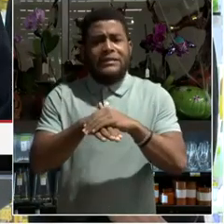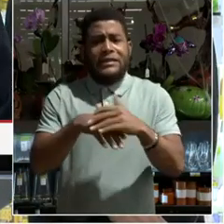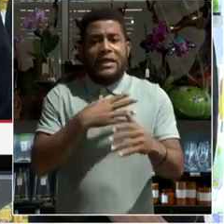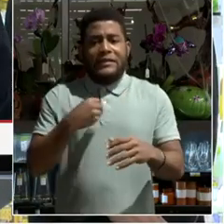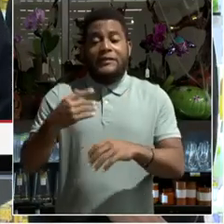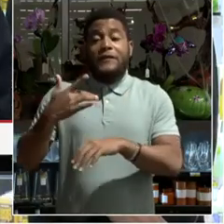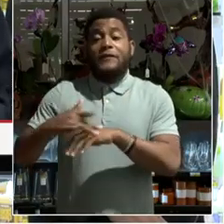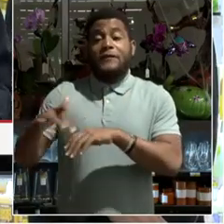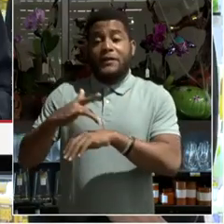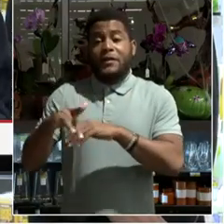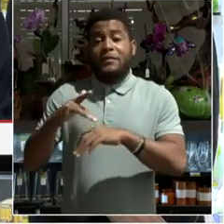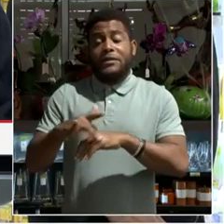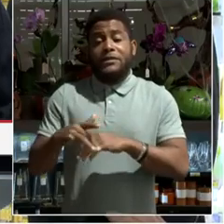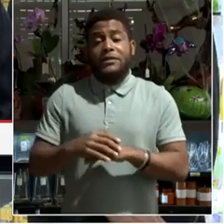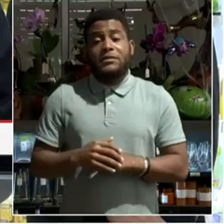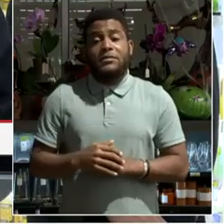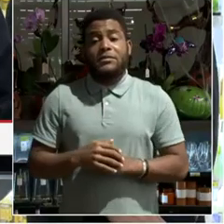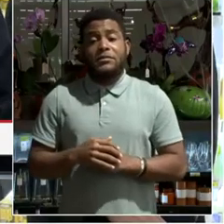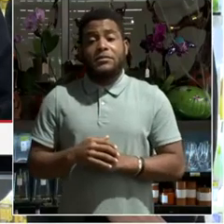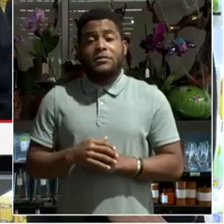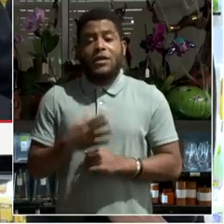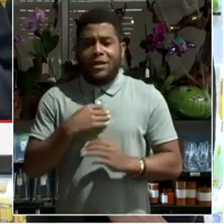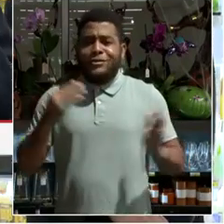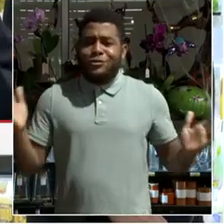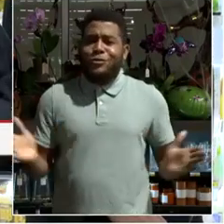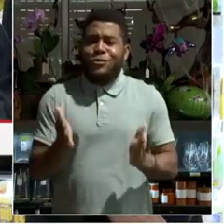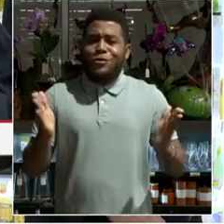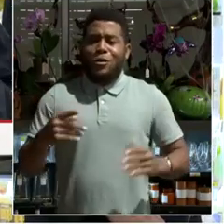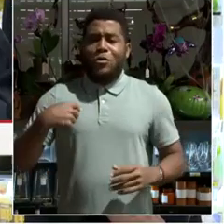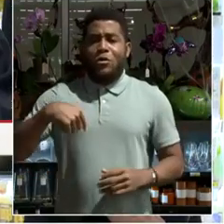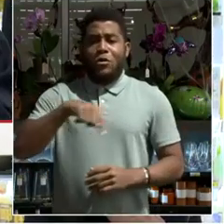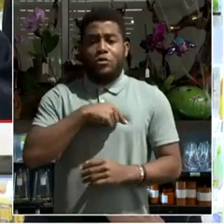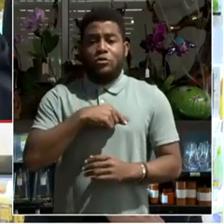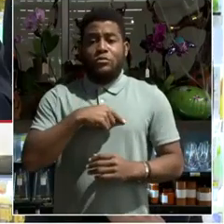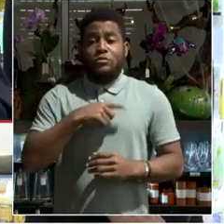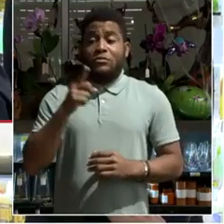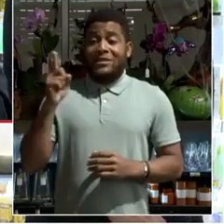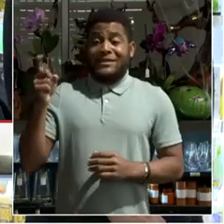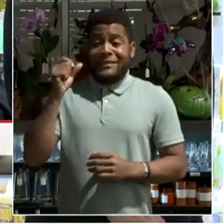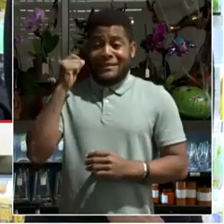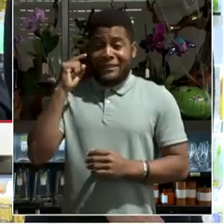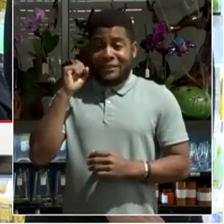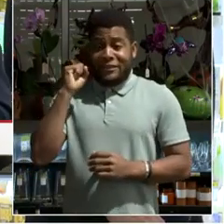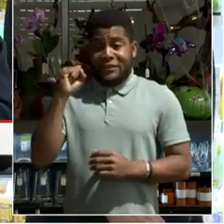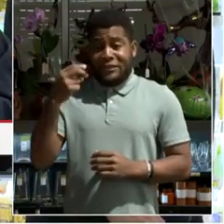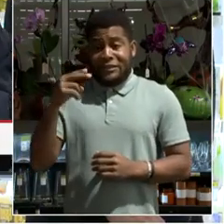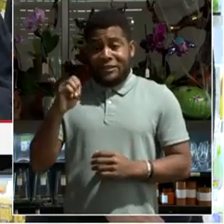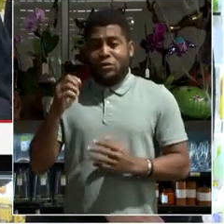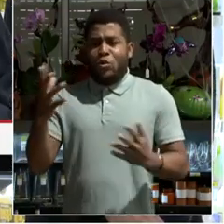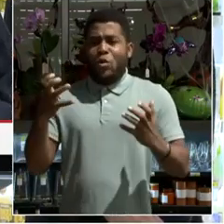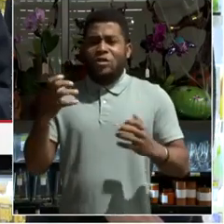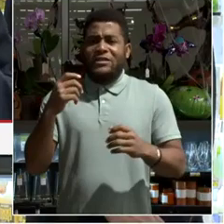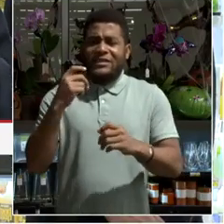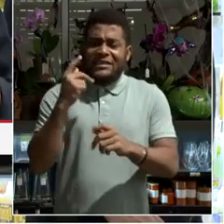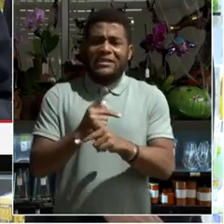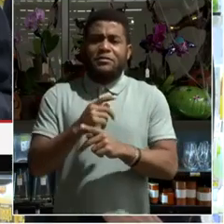availability and encouraged us. She wants to keep our seniors safe. And for